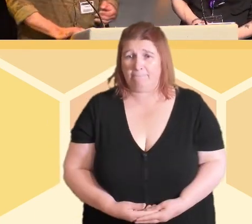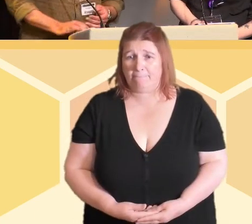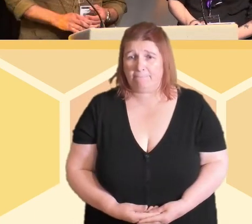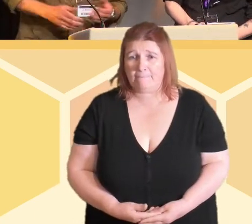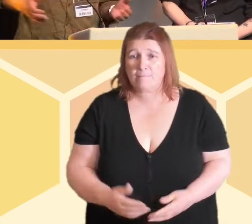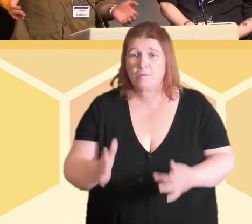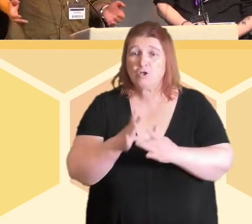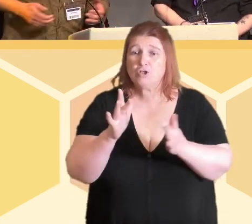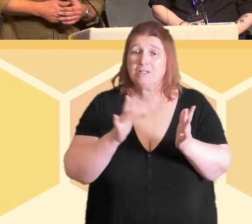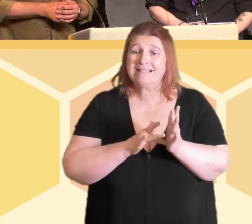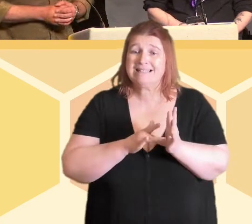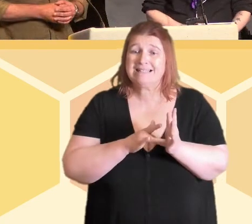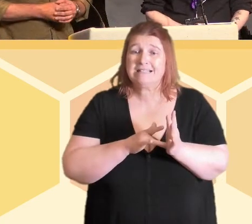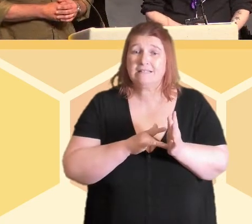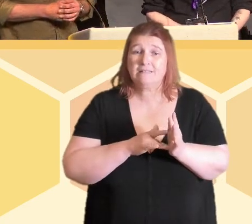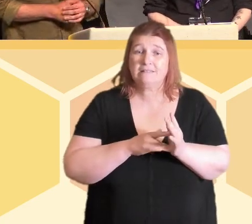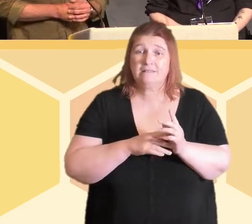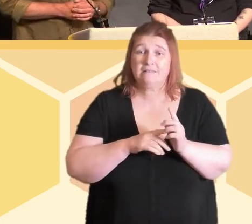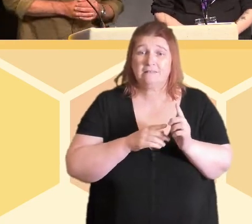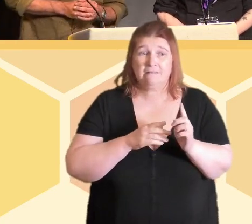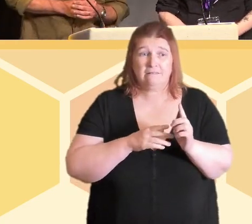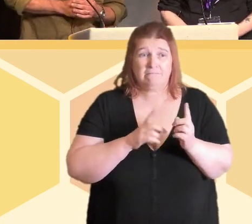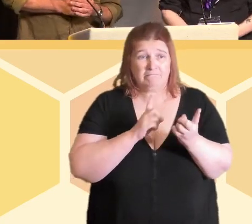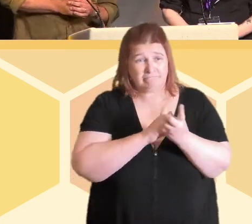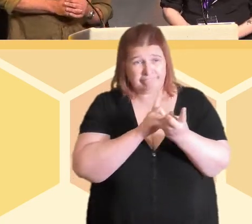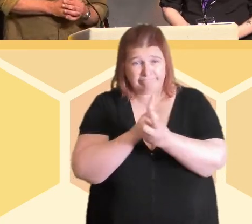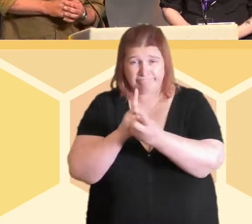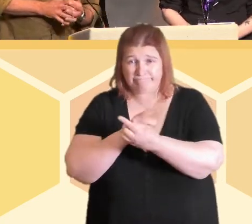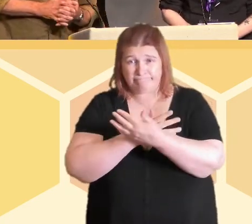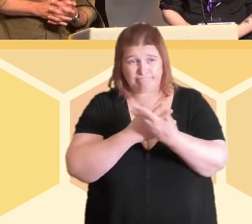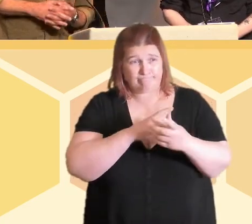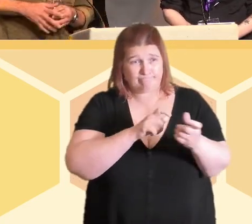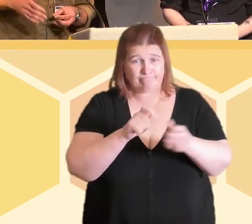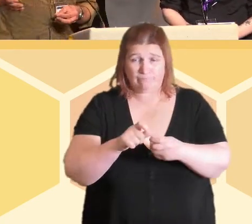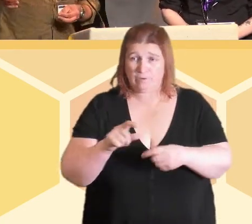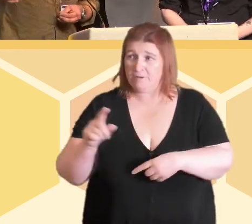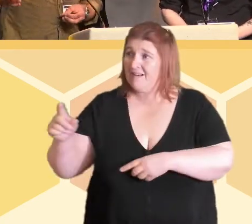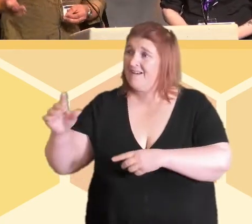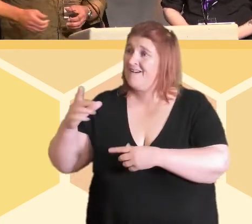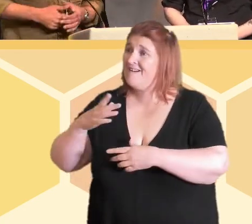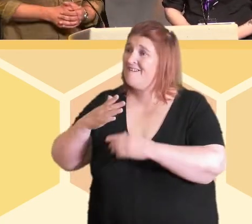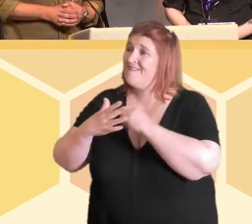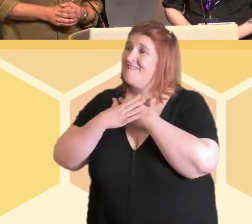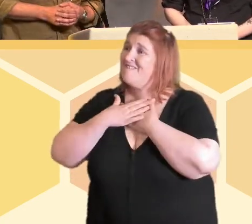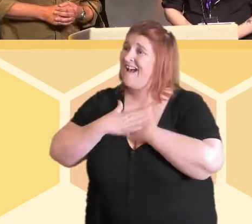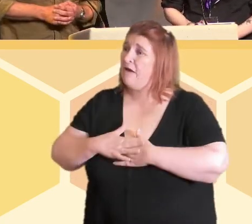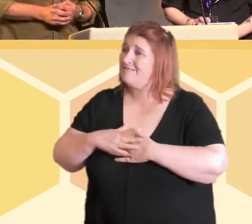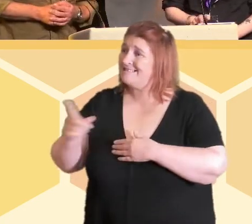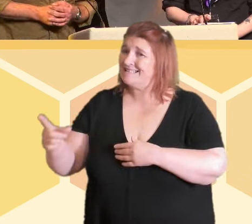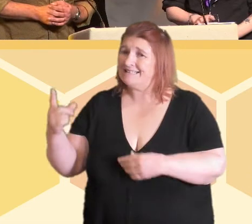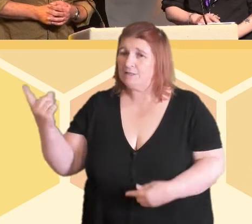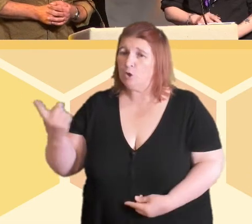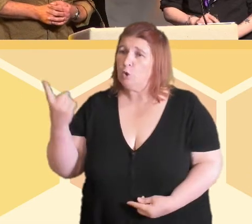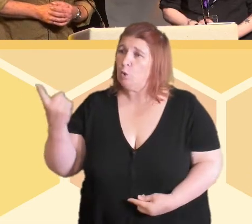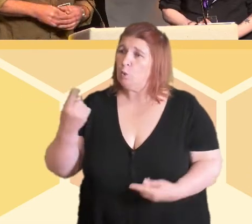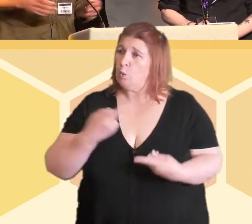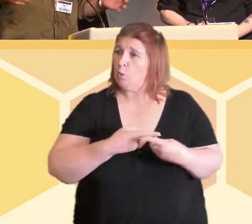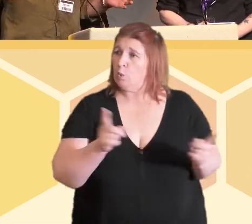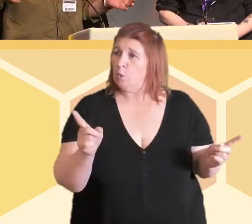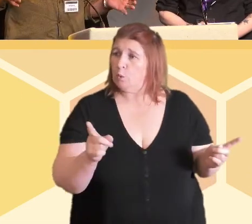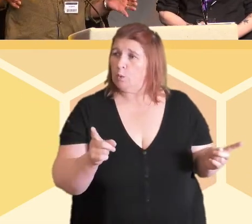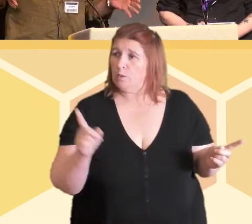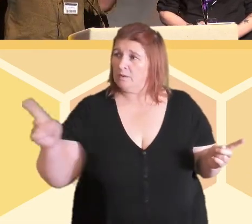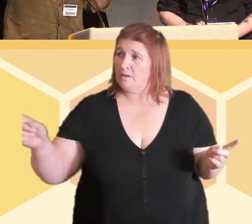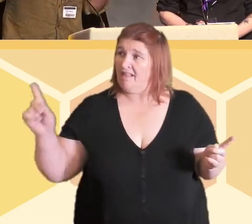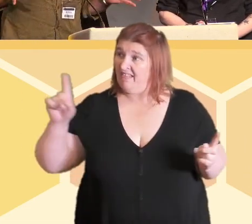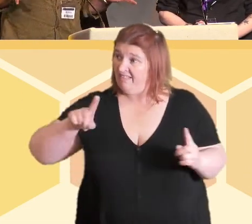Jesus went to many places, met with many people, and challenged the Pharisees about who it is that should hear the good news of the kingdom.